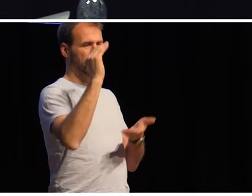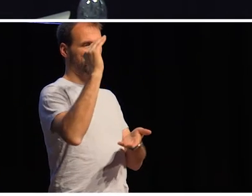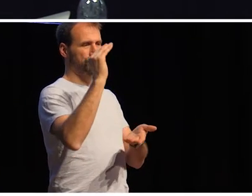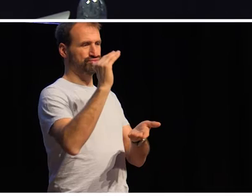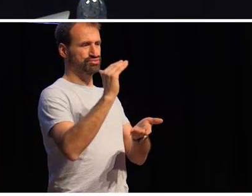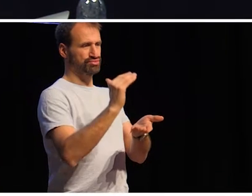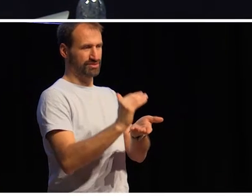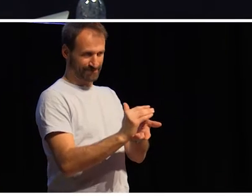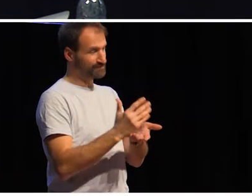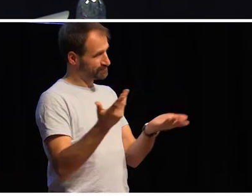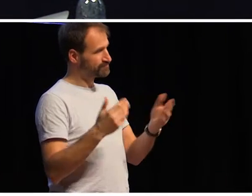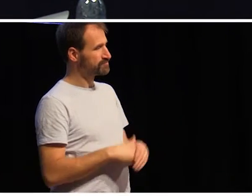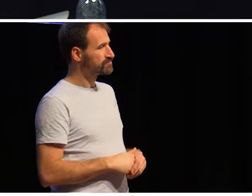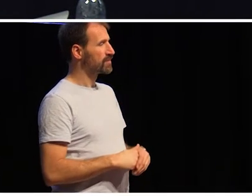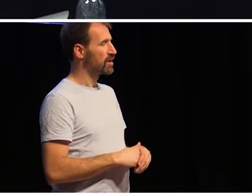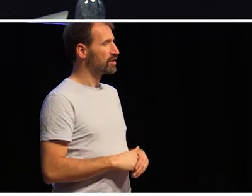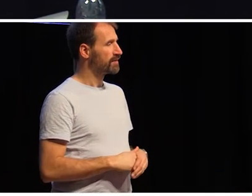and back up.